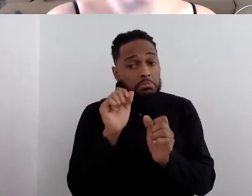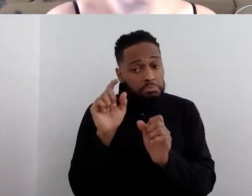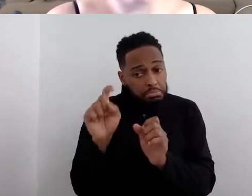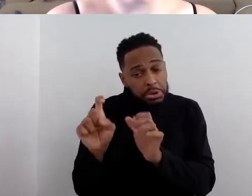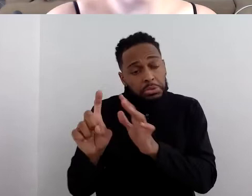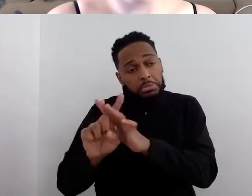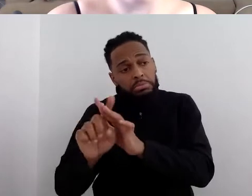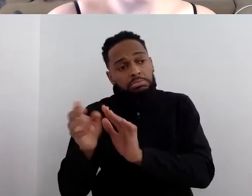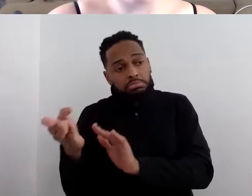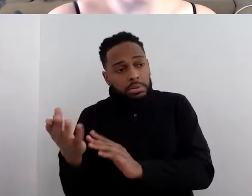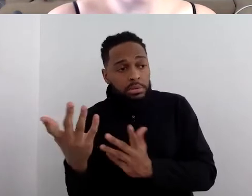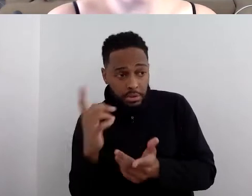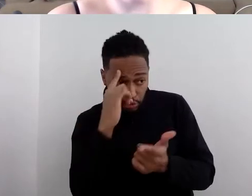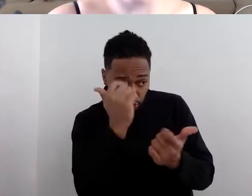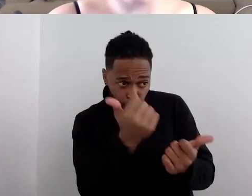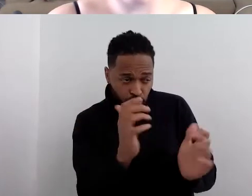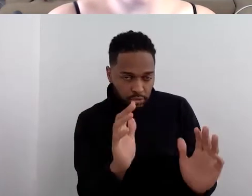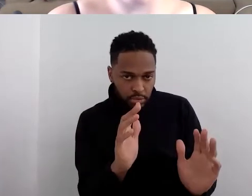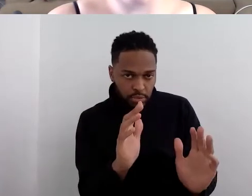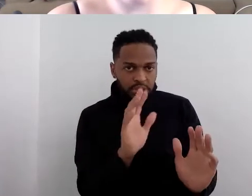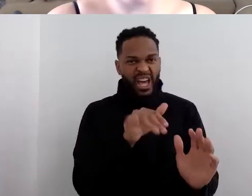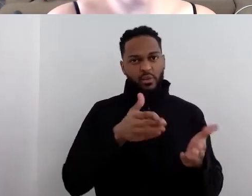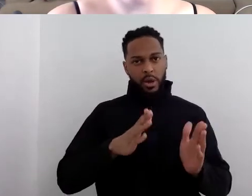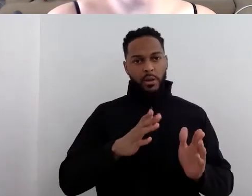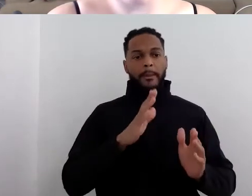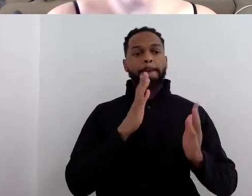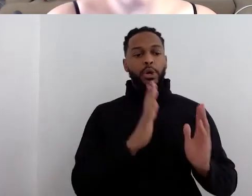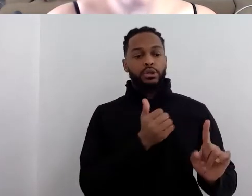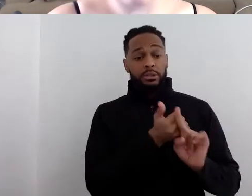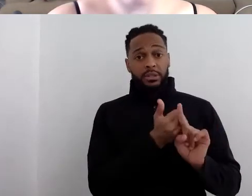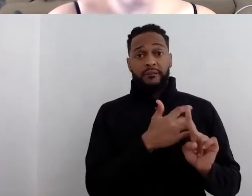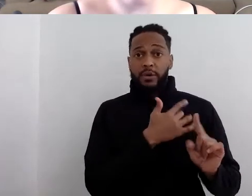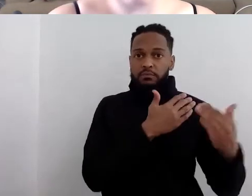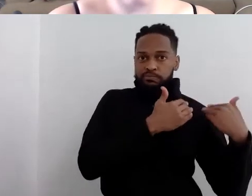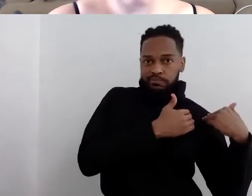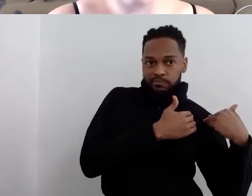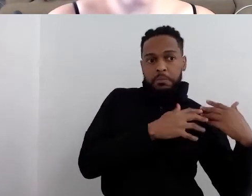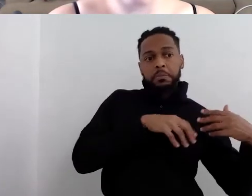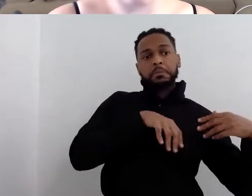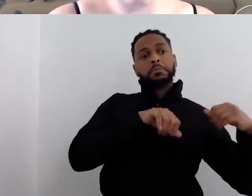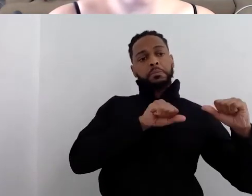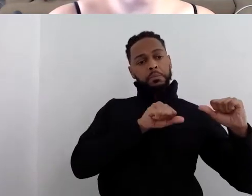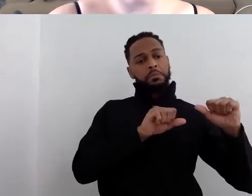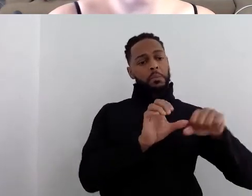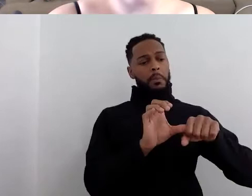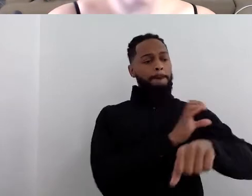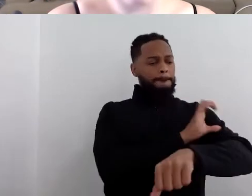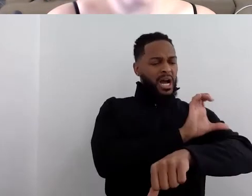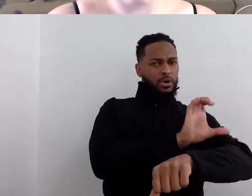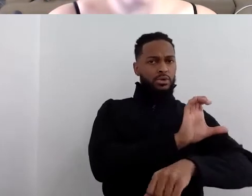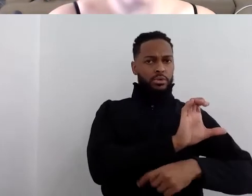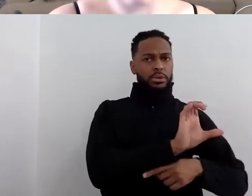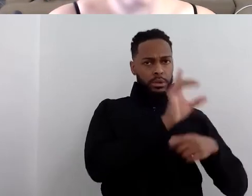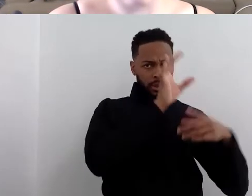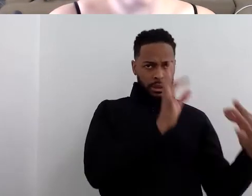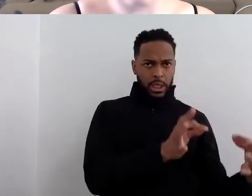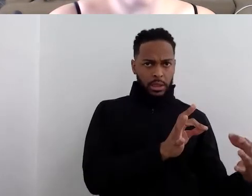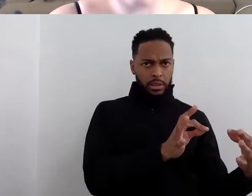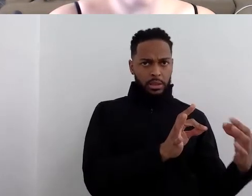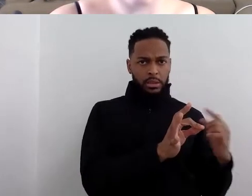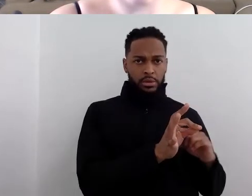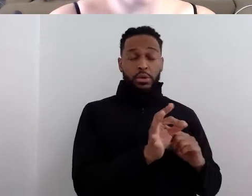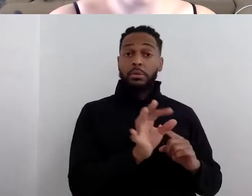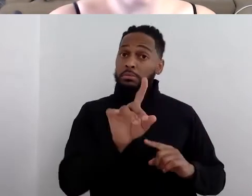think, if a doctor's telling you to come in and you don't feel comfortable, if you don't feel comfortable coming in, and you think